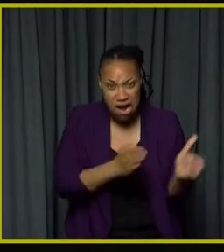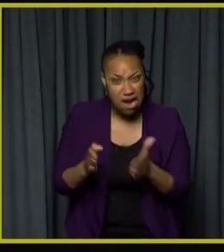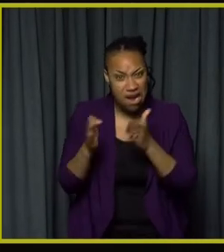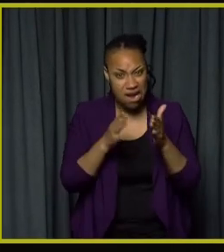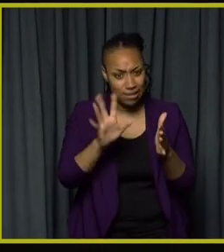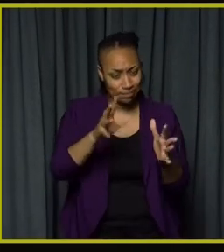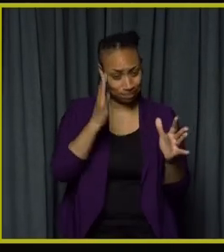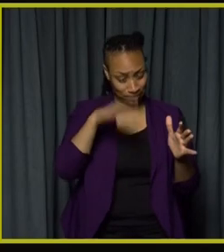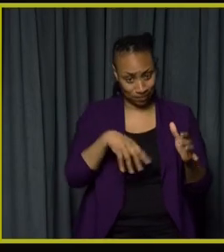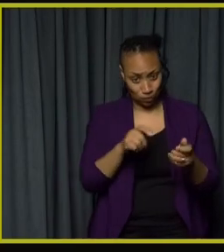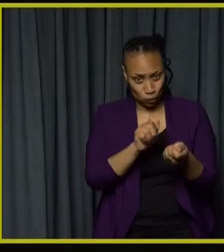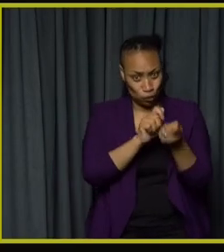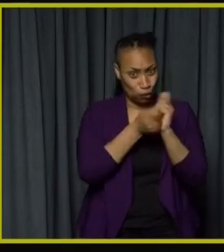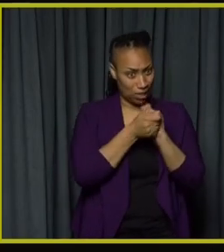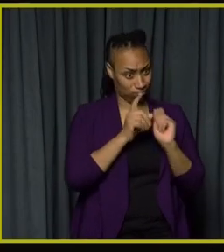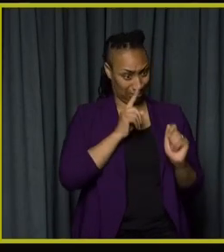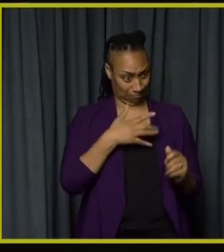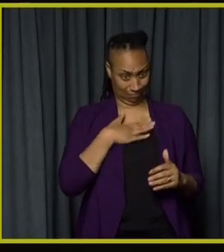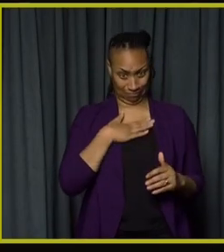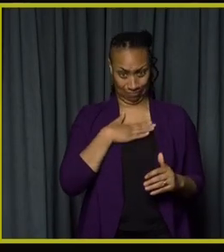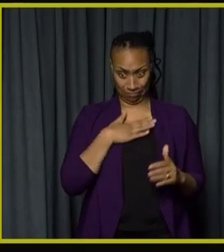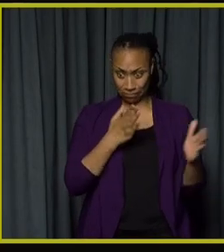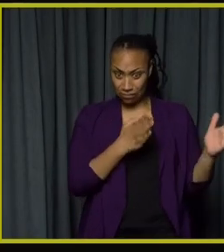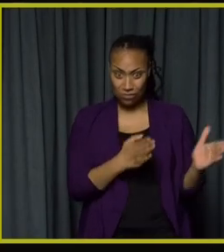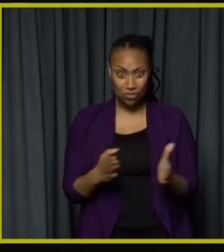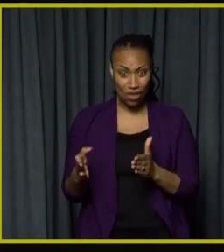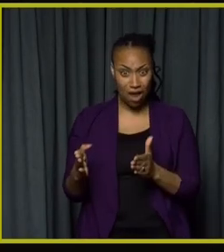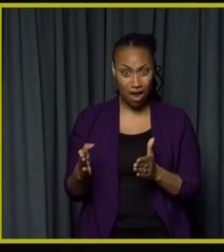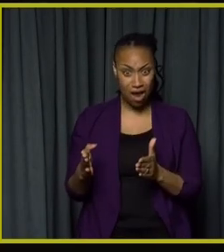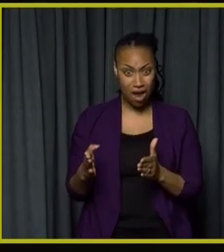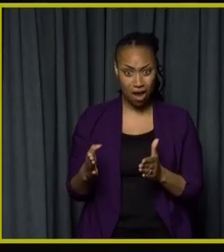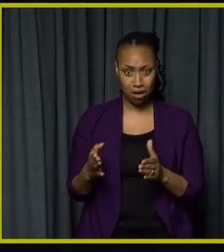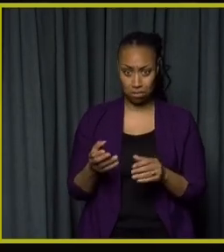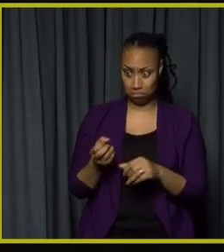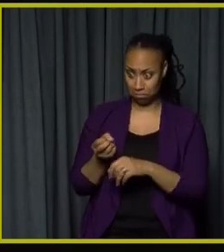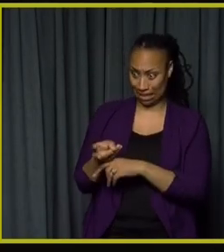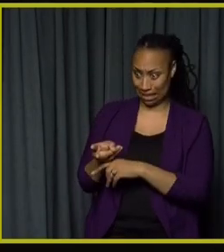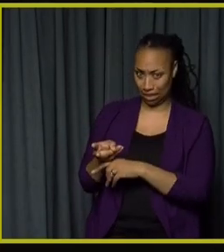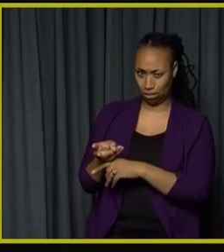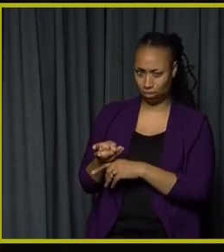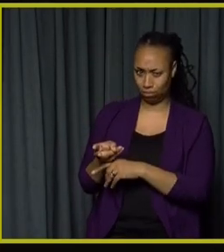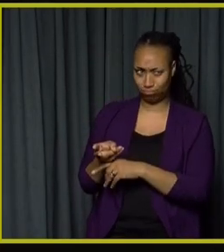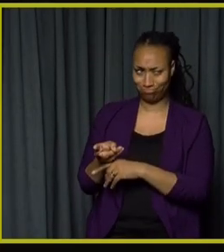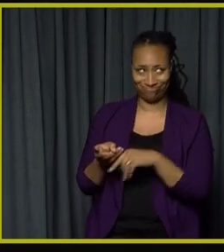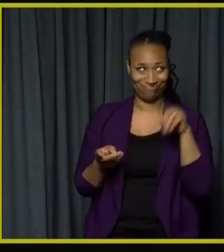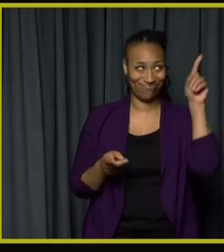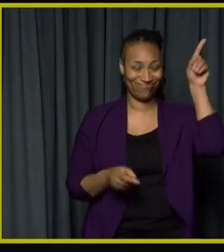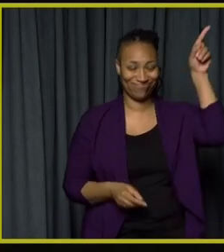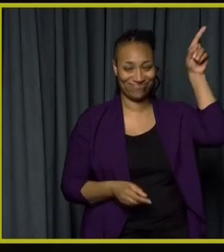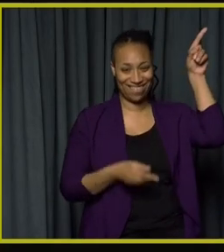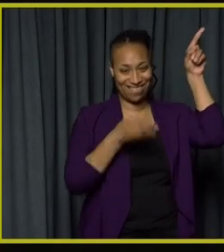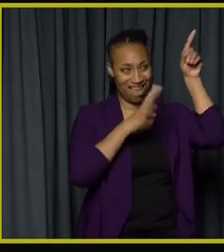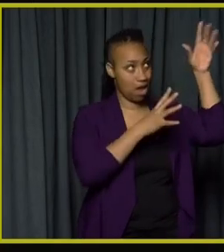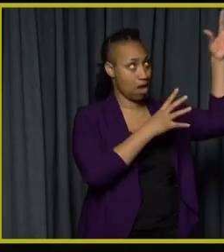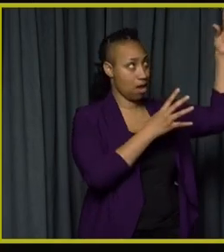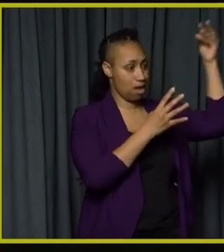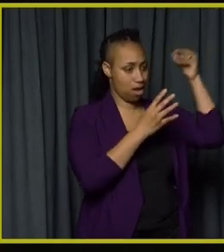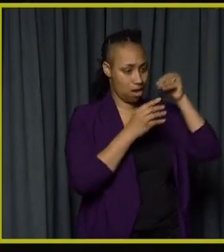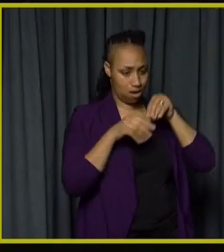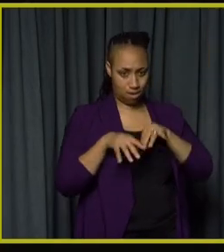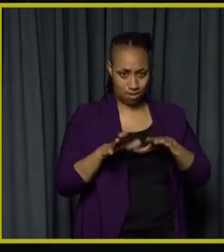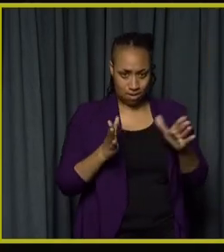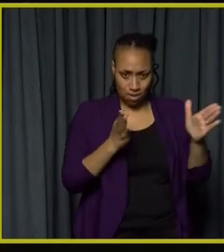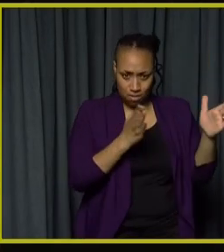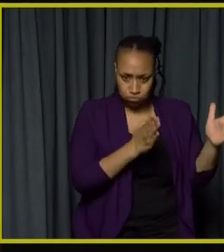there is a timing that supersedes our time. It's Kairos. And in the long arc of human history, there